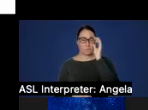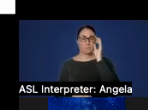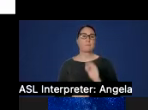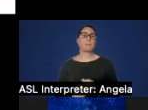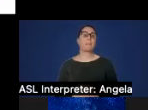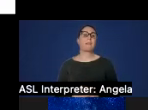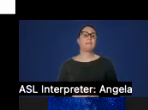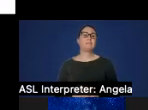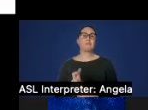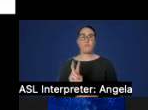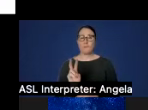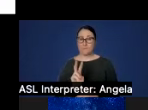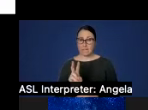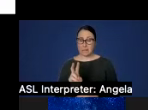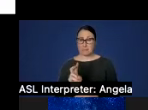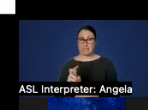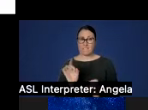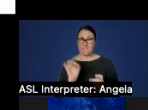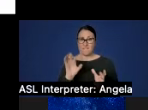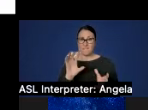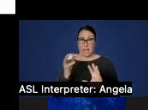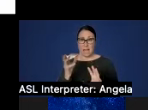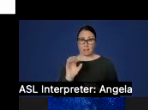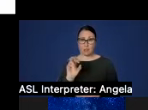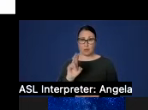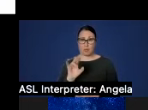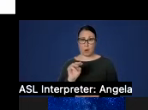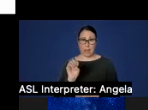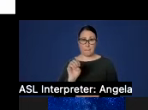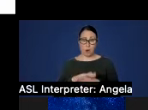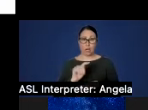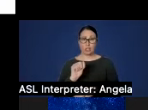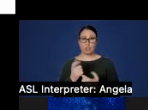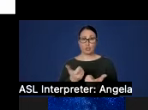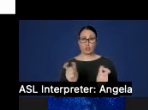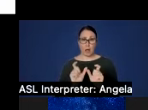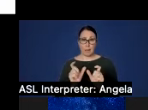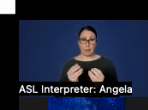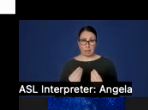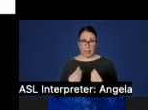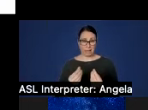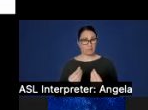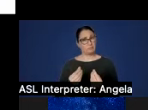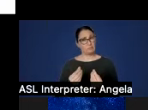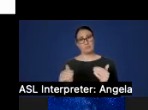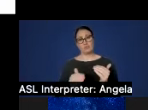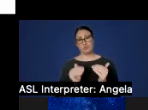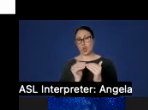For victims of violent crimes committed on tribal land, the pursuit of justice is often a long and arduous